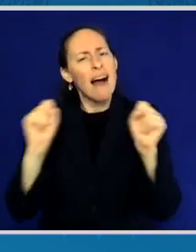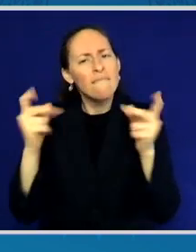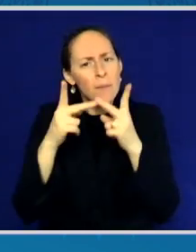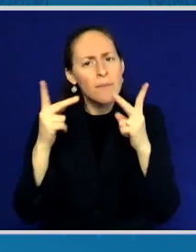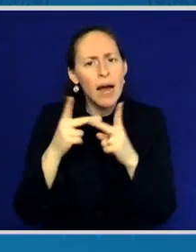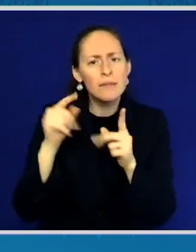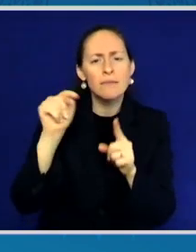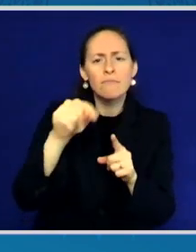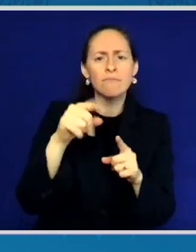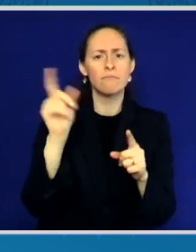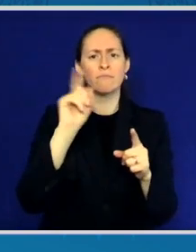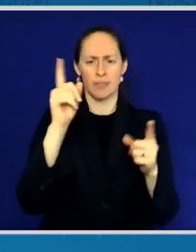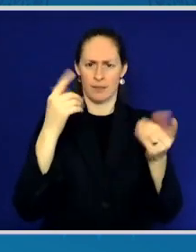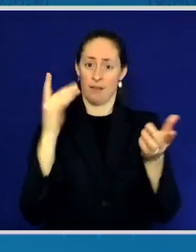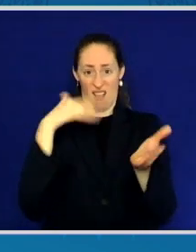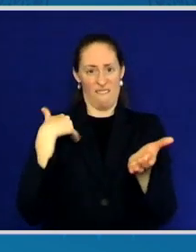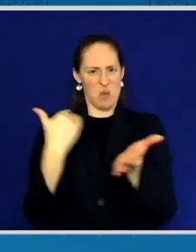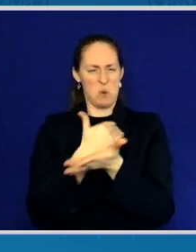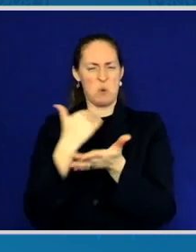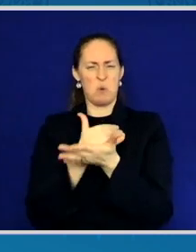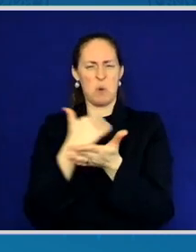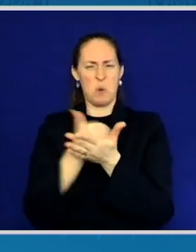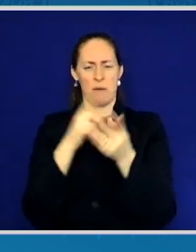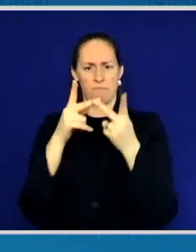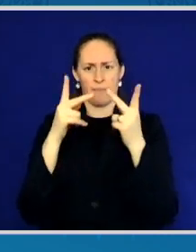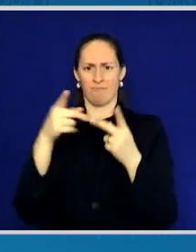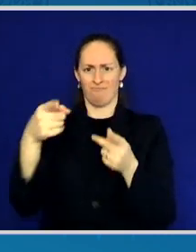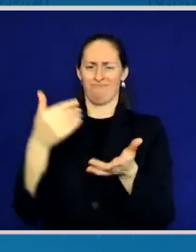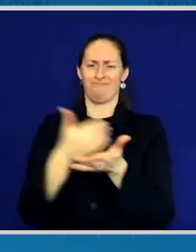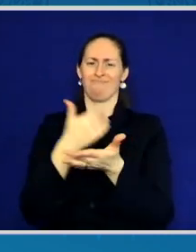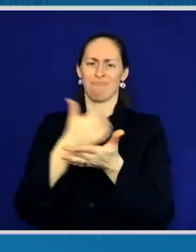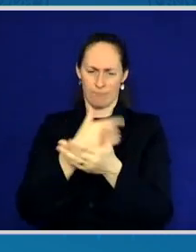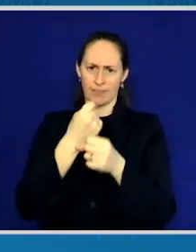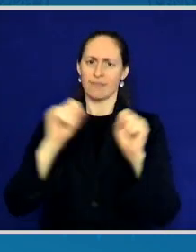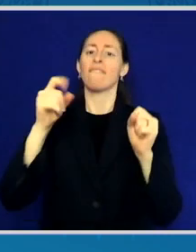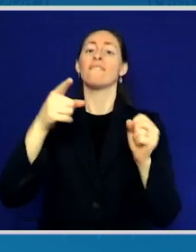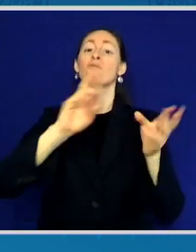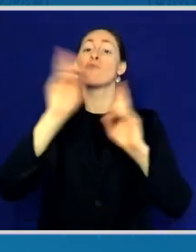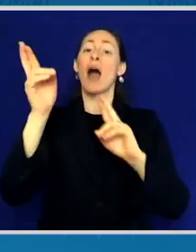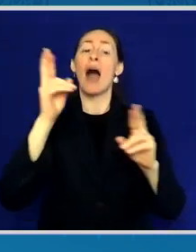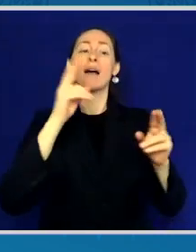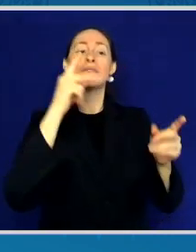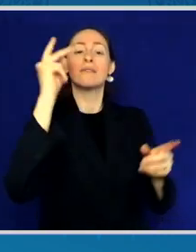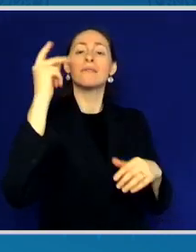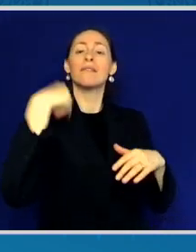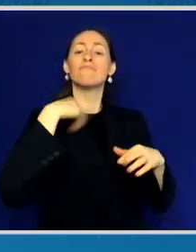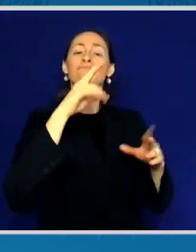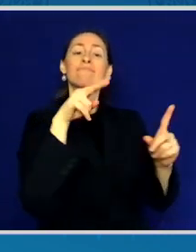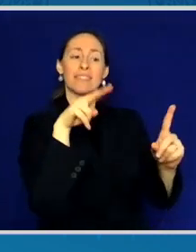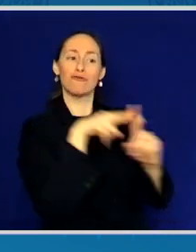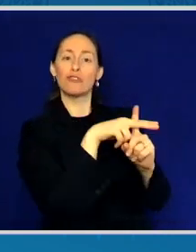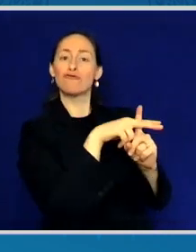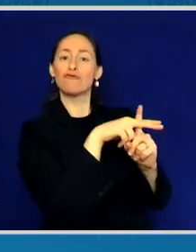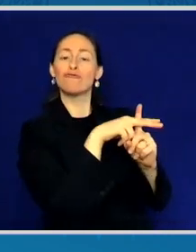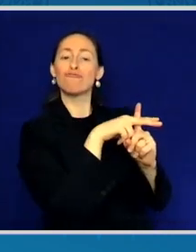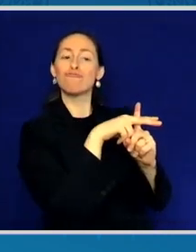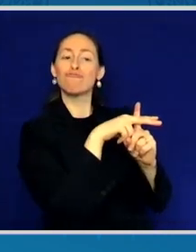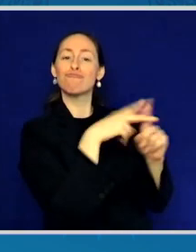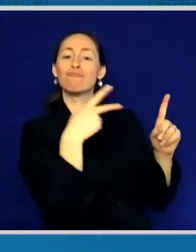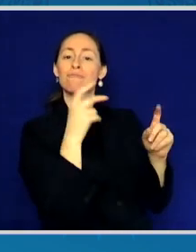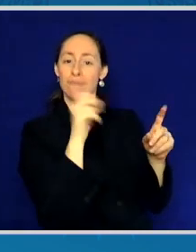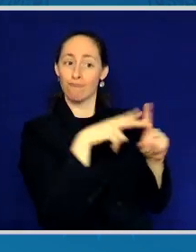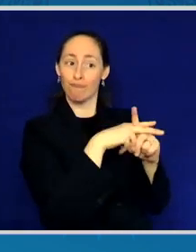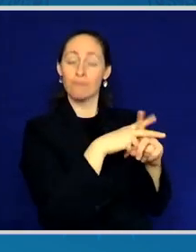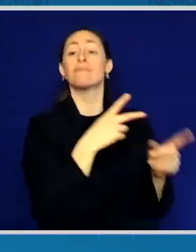real nice, safe places with innovative ideas, charging ports for cars and whatnot for people to catch their buses, to help move